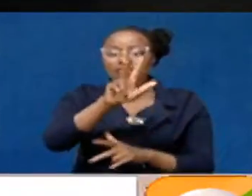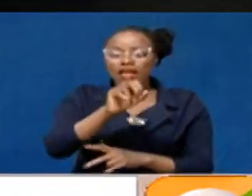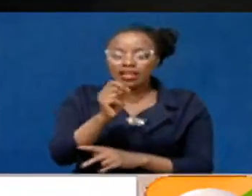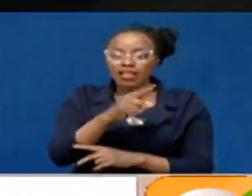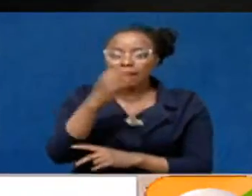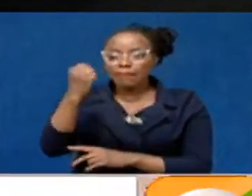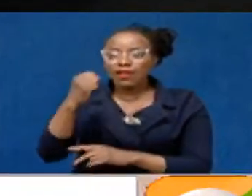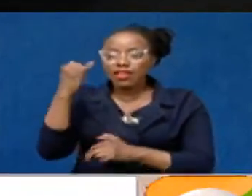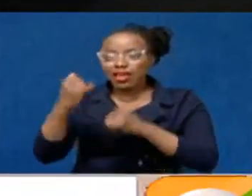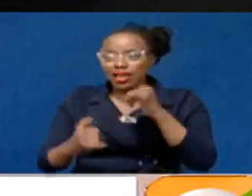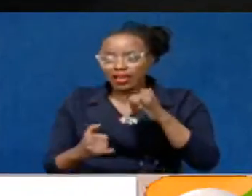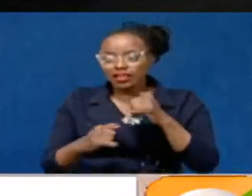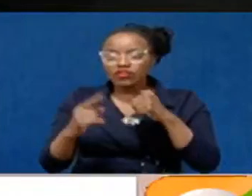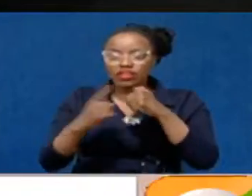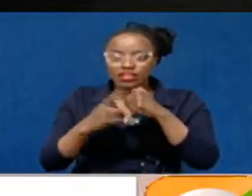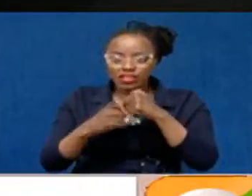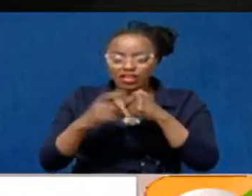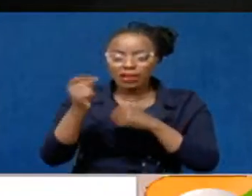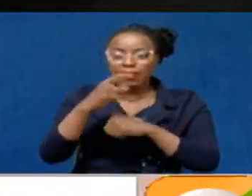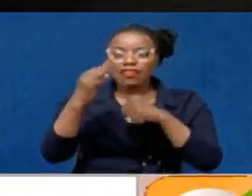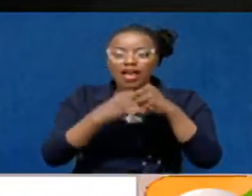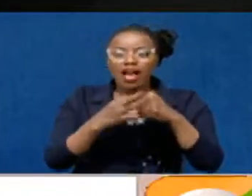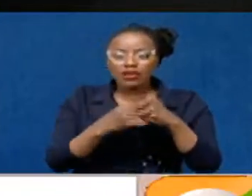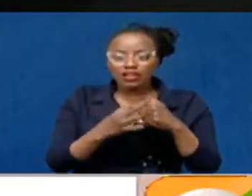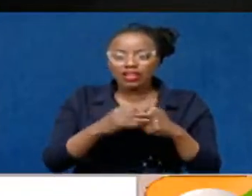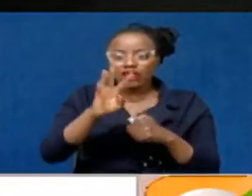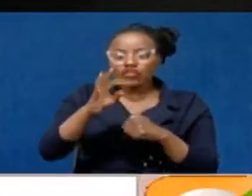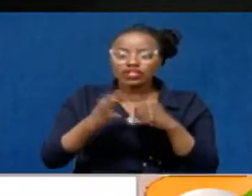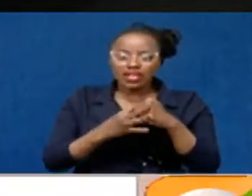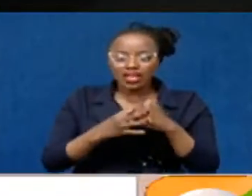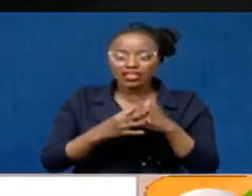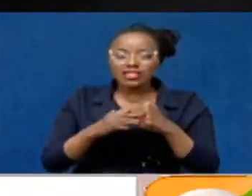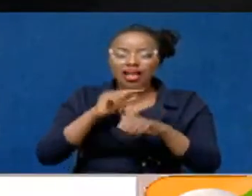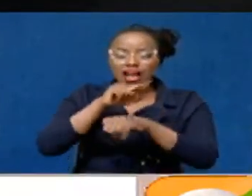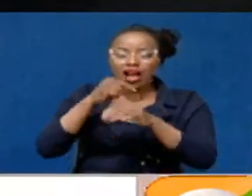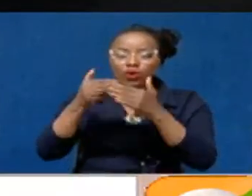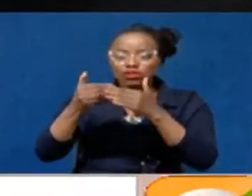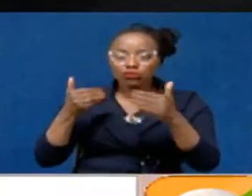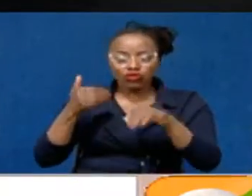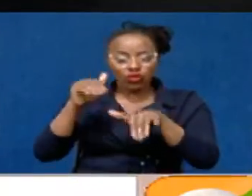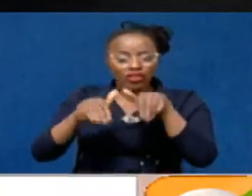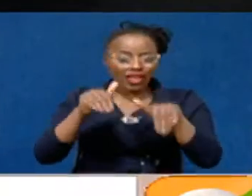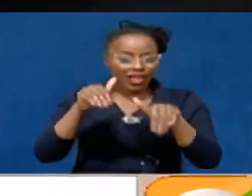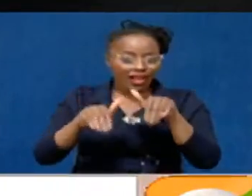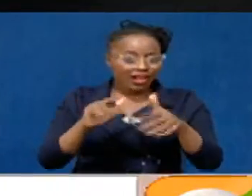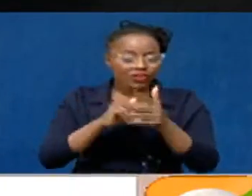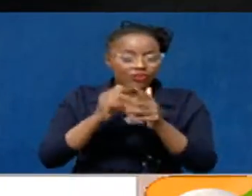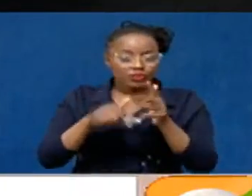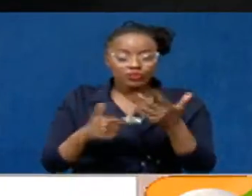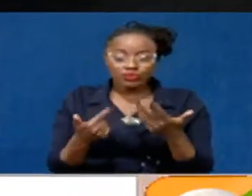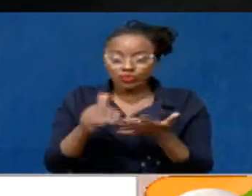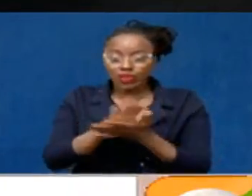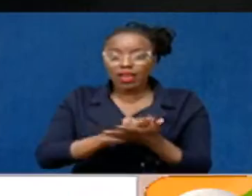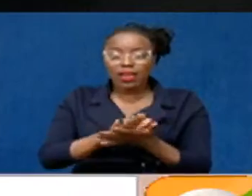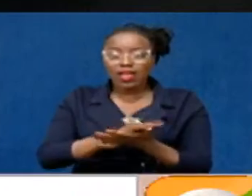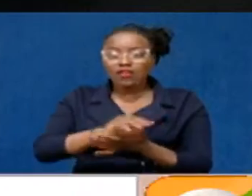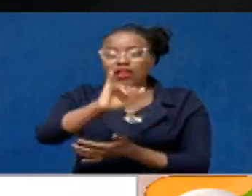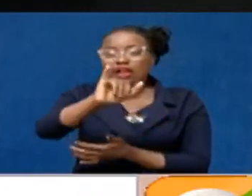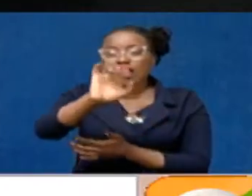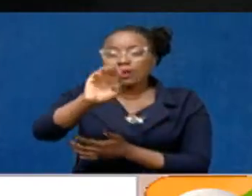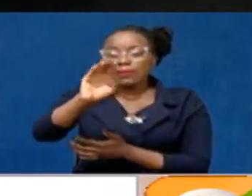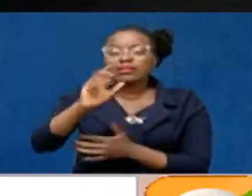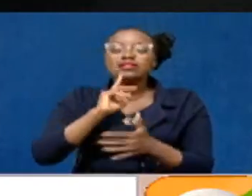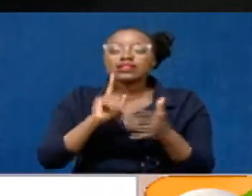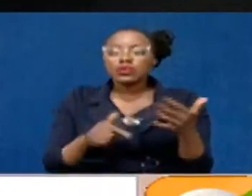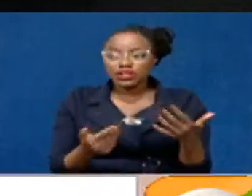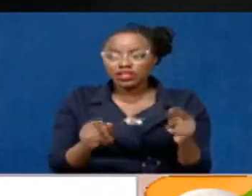May and ending on the 6th of August. Is it 48 hours before the polls? And so basically also what the IBC was saying is that